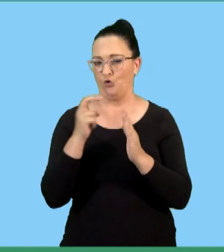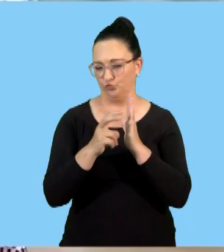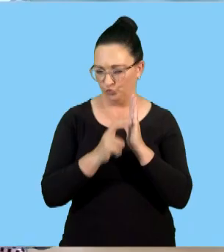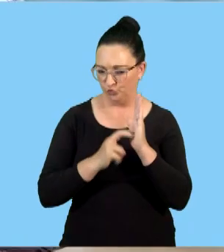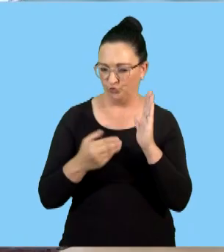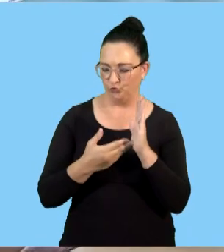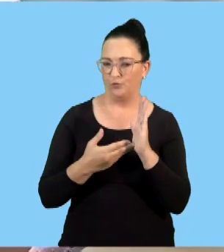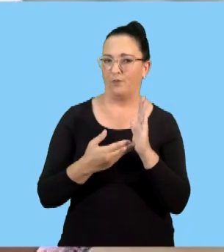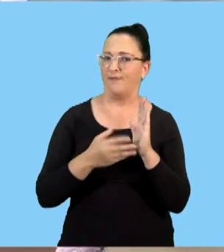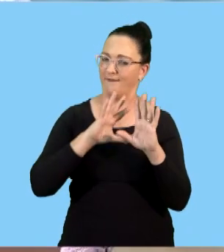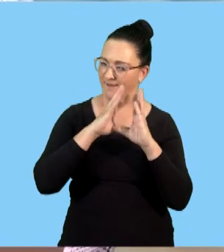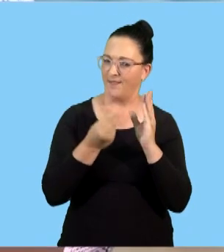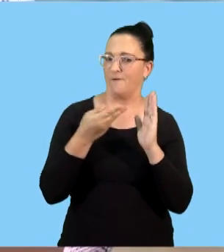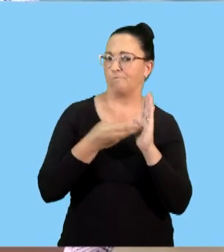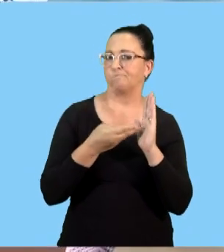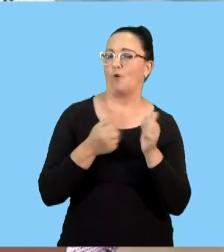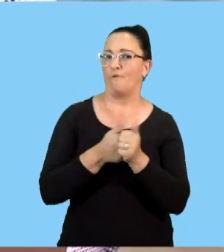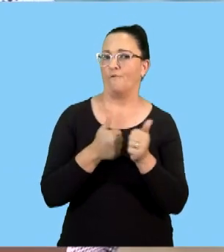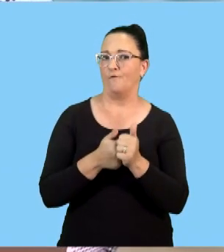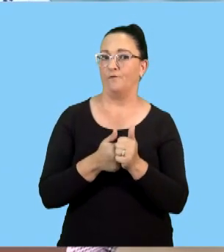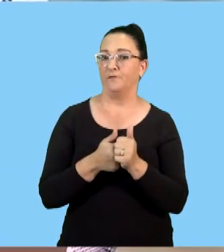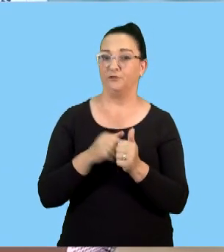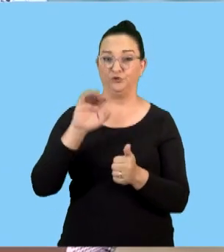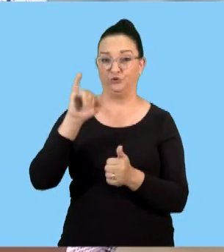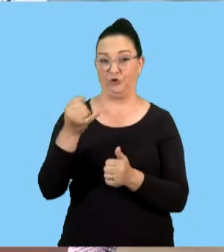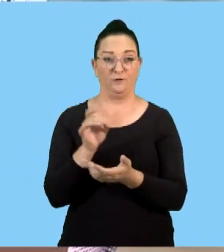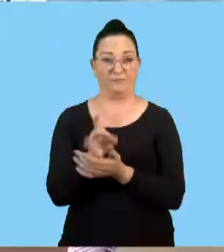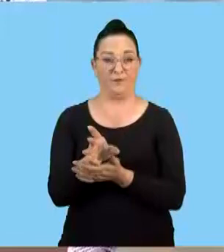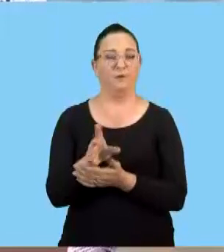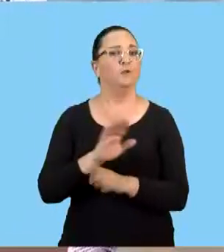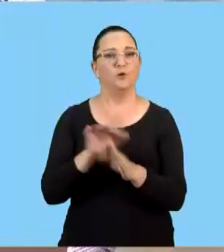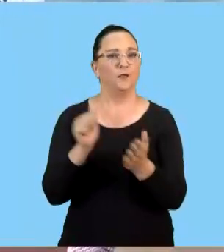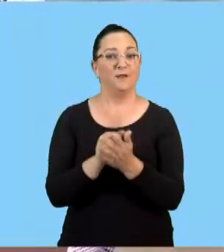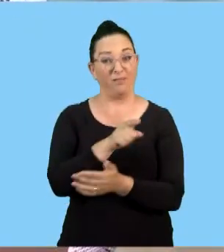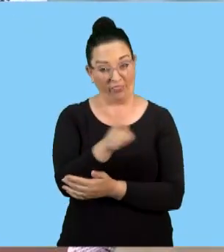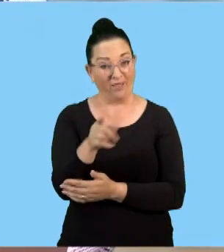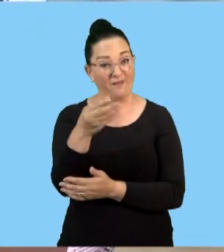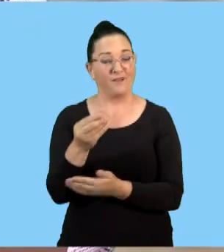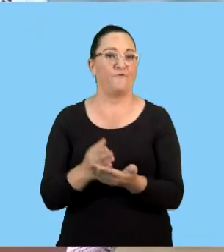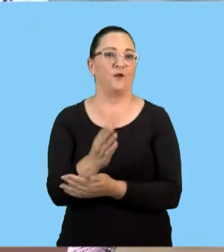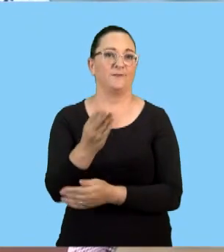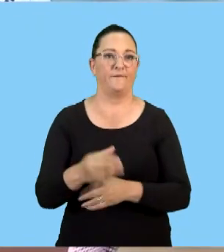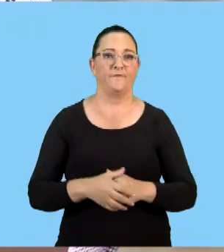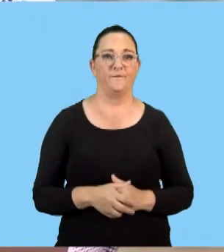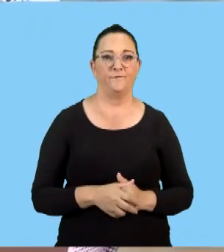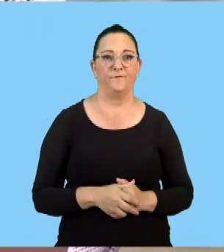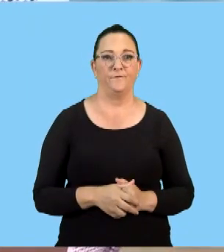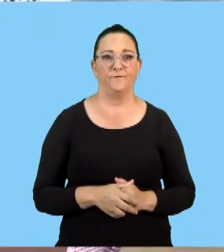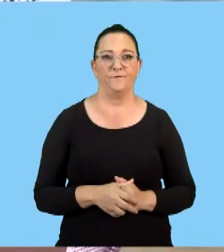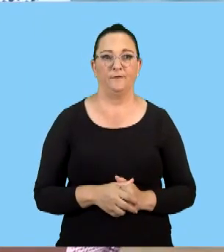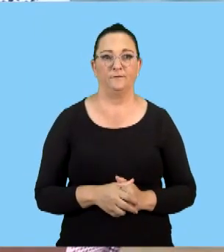sure that you followed all the protocols. So employees should not be unfairly dismissed. Remember, they also have rights. All right,